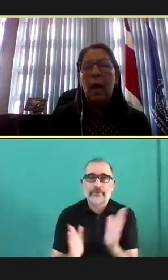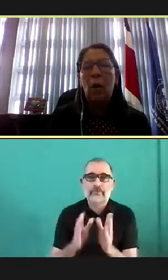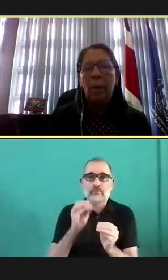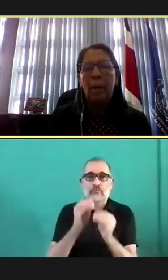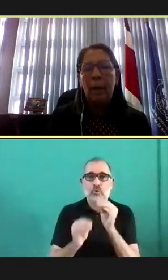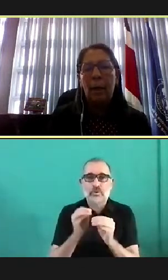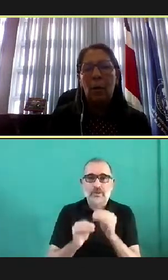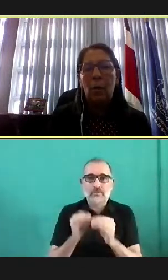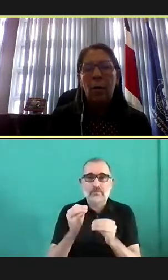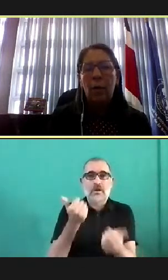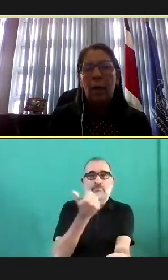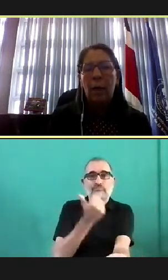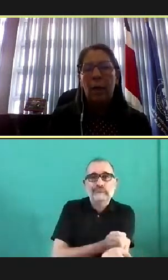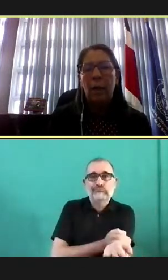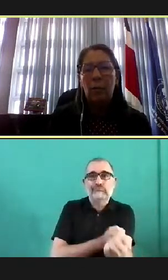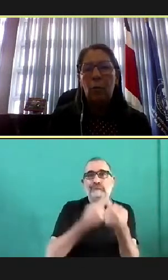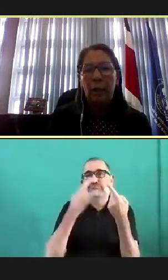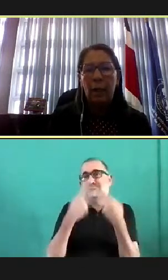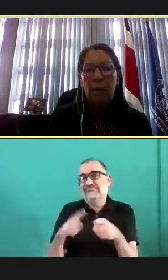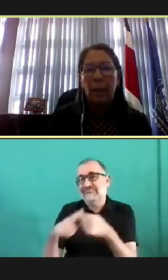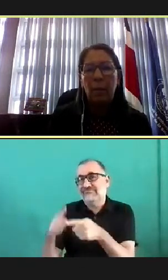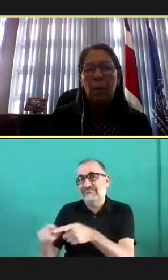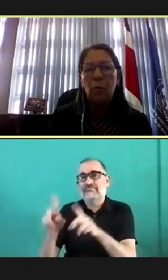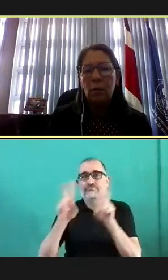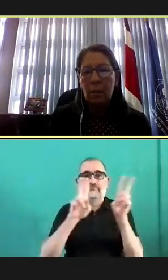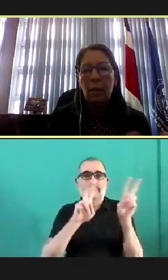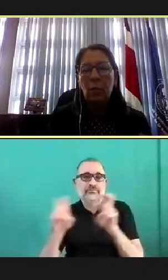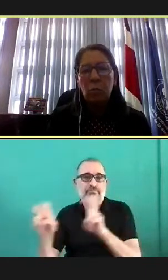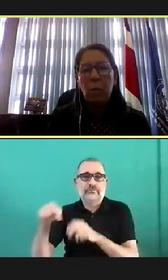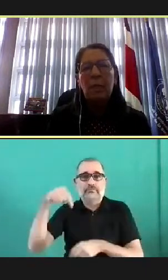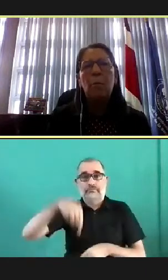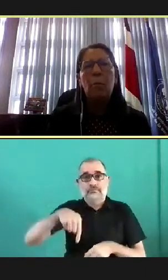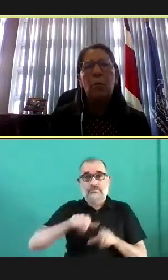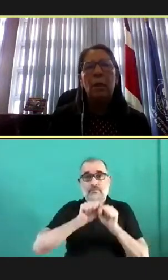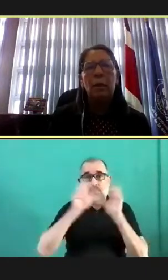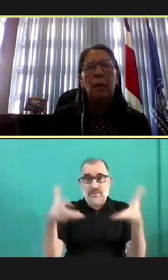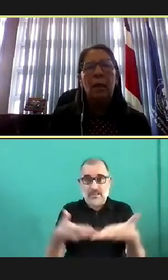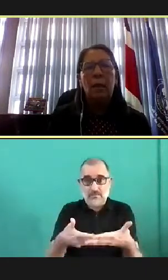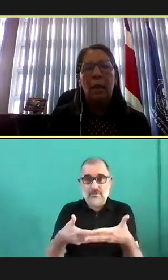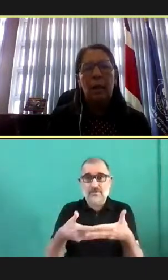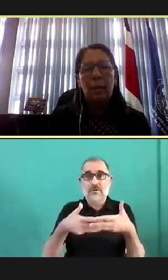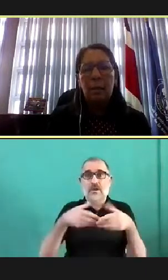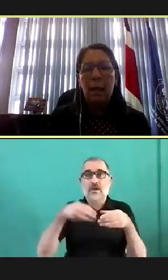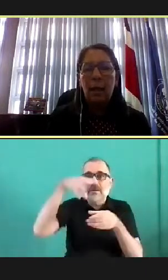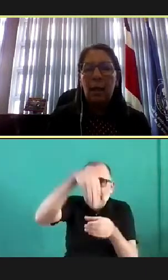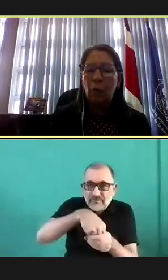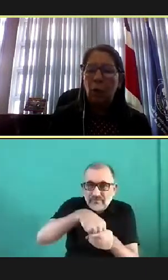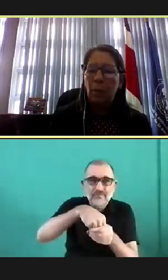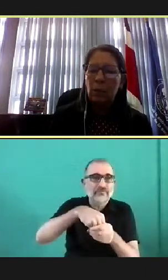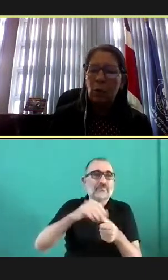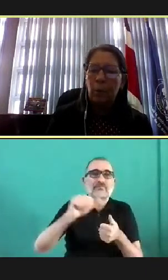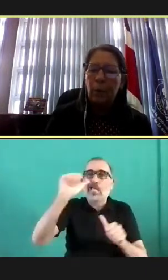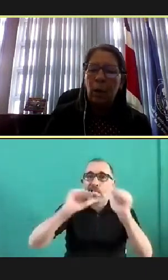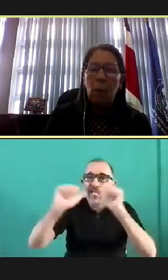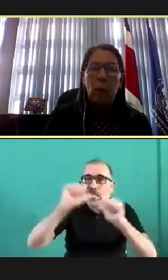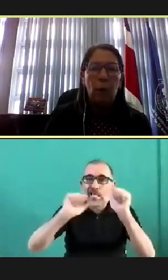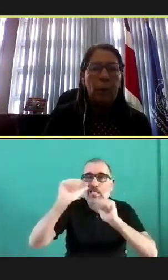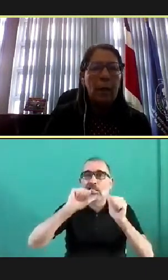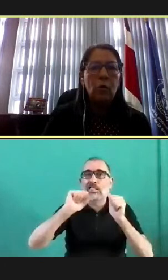including the use of alcohol that has contributed to more challenges during the